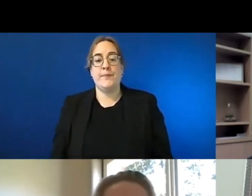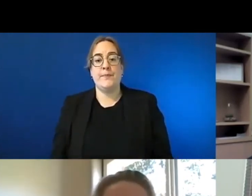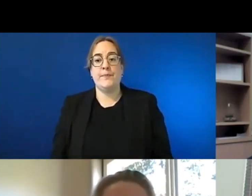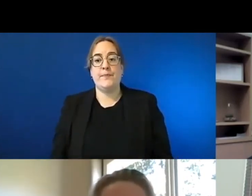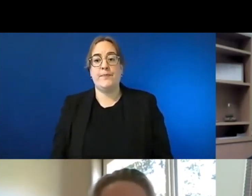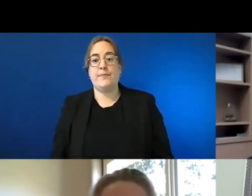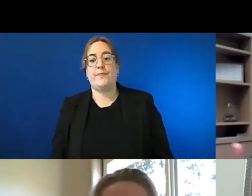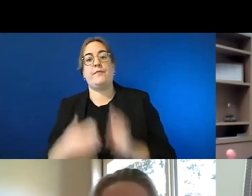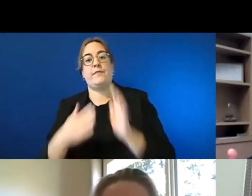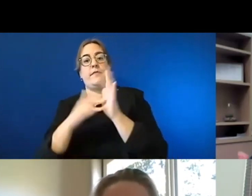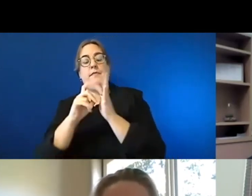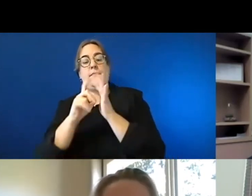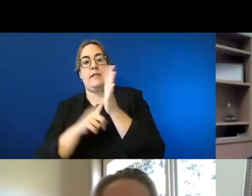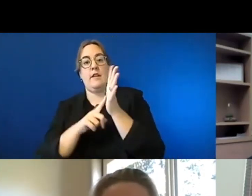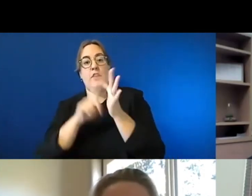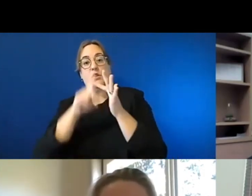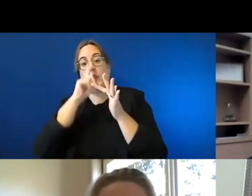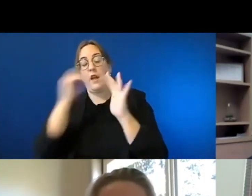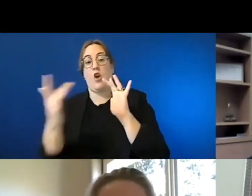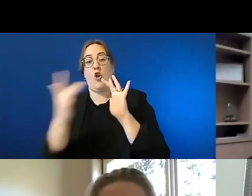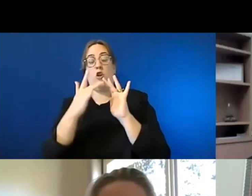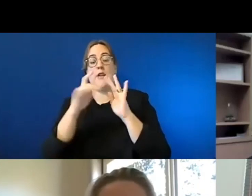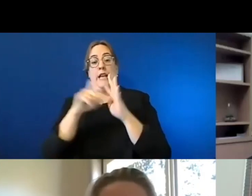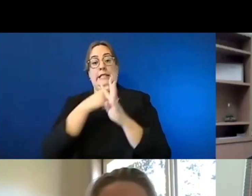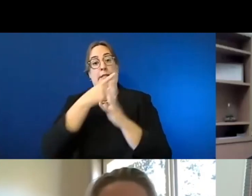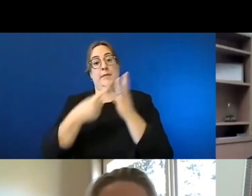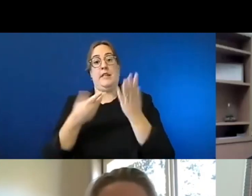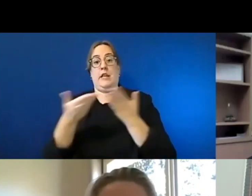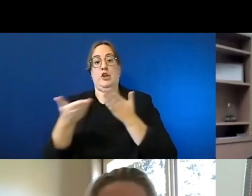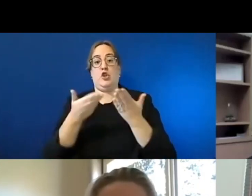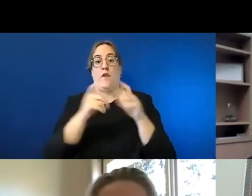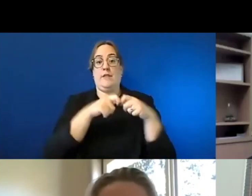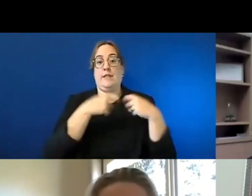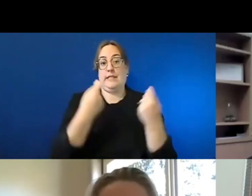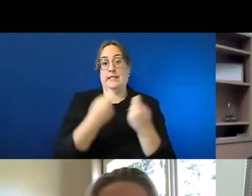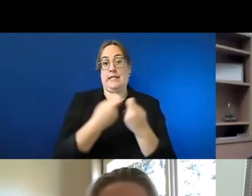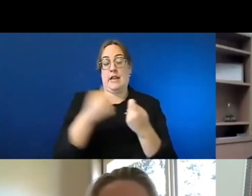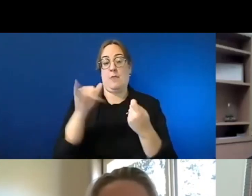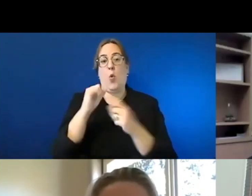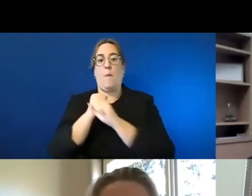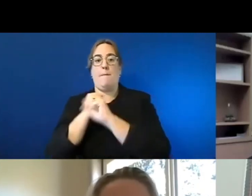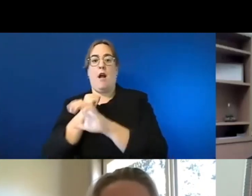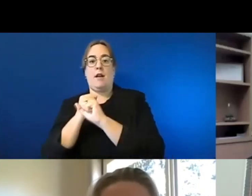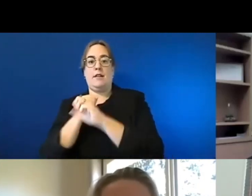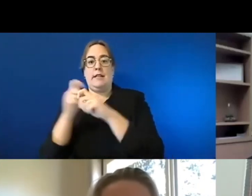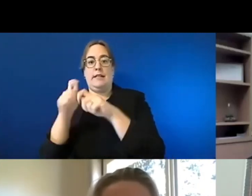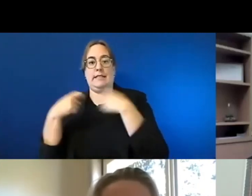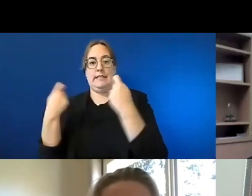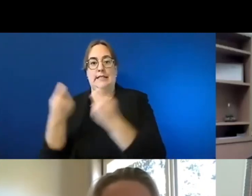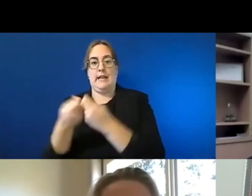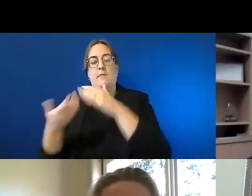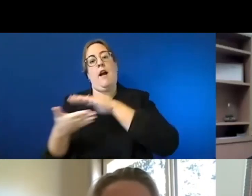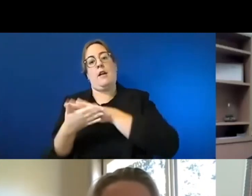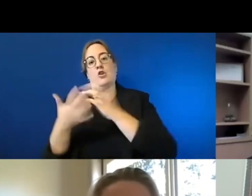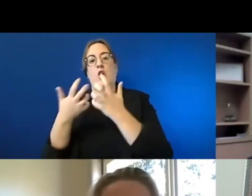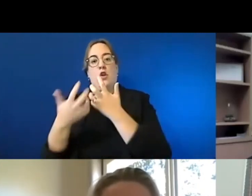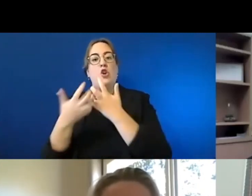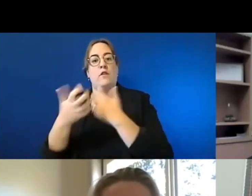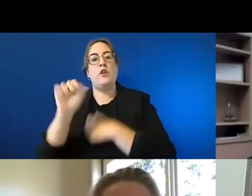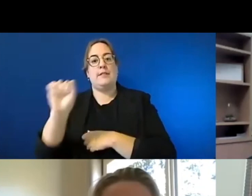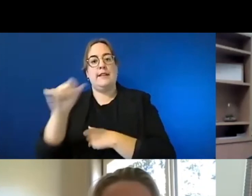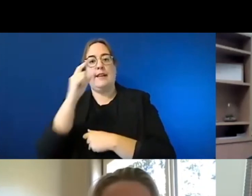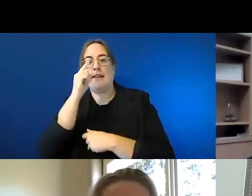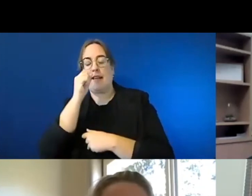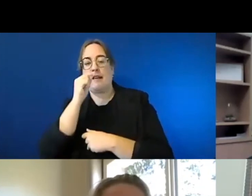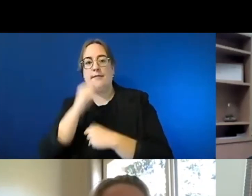They can contact the Disability Services team or the marketing team in the university. Yeah. Beautiful, thank you.